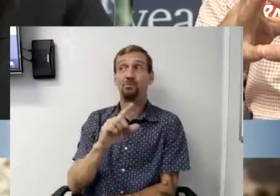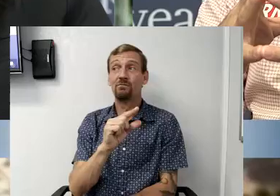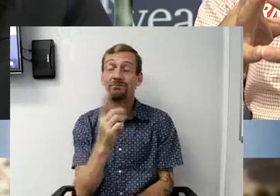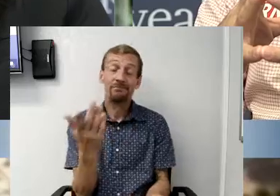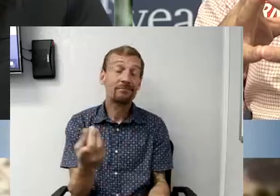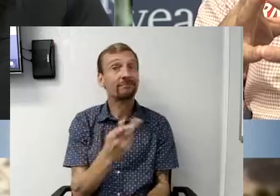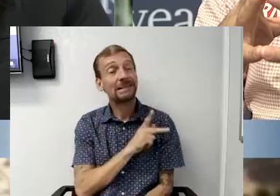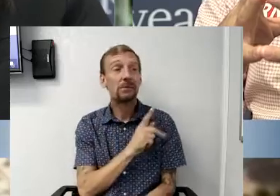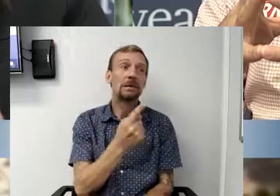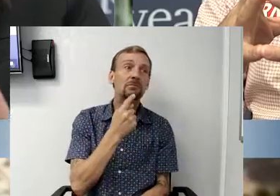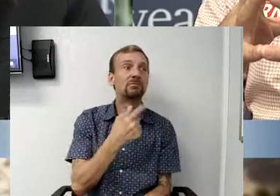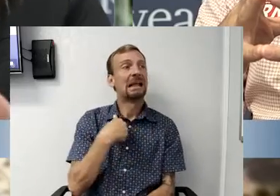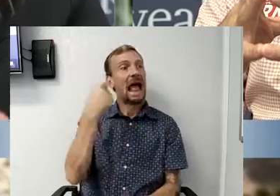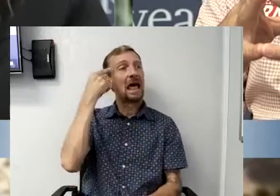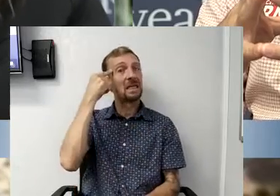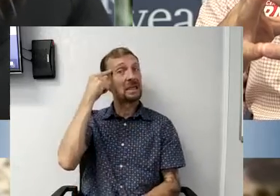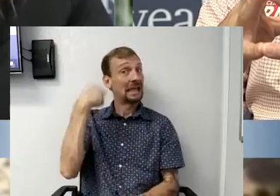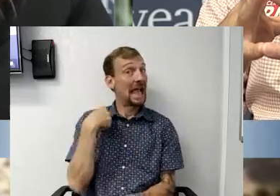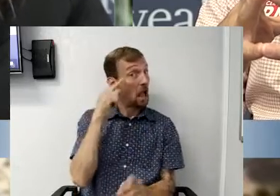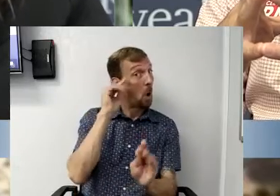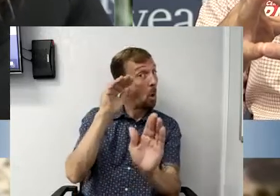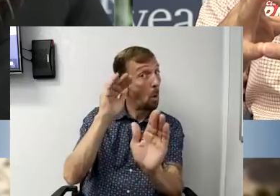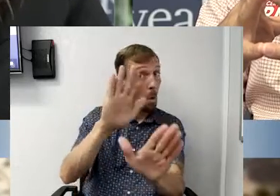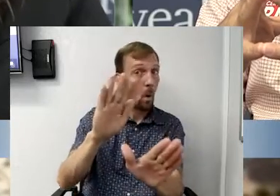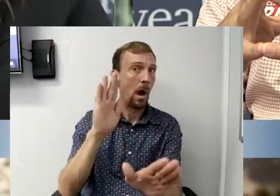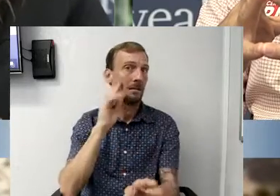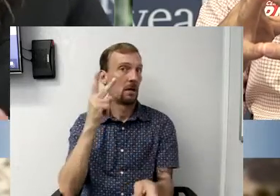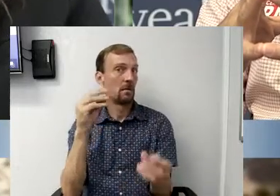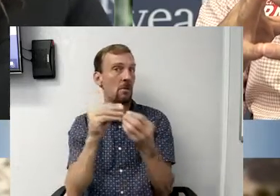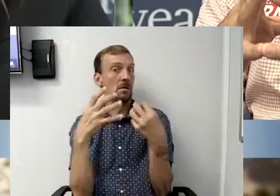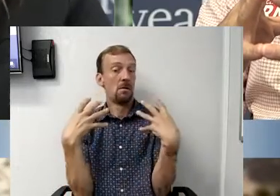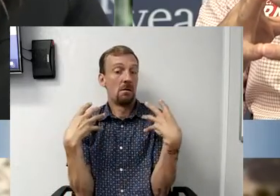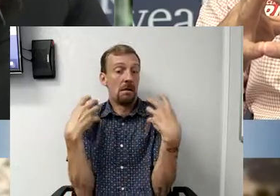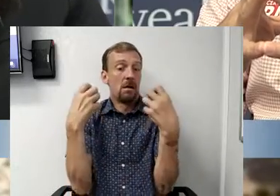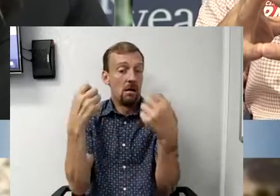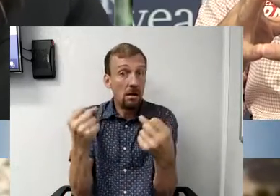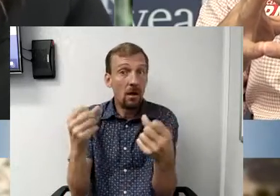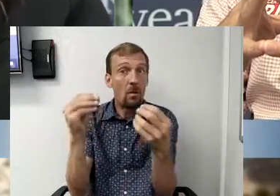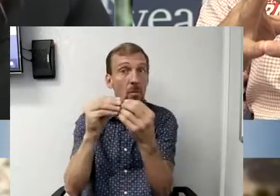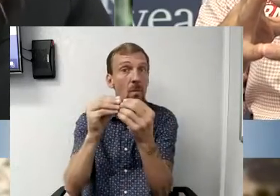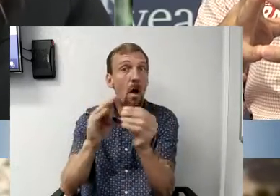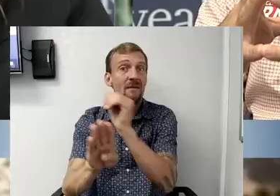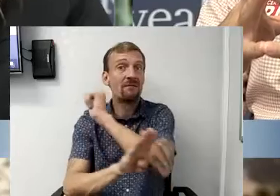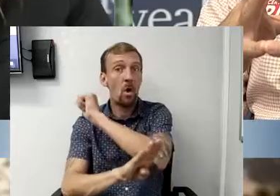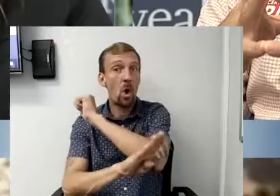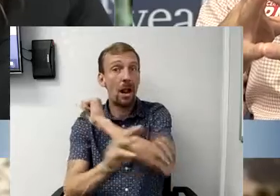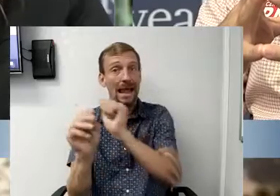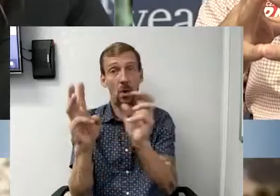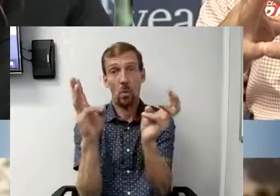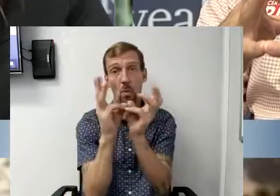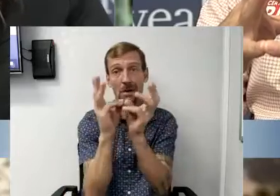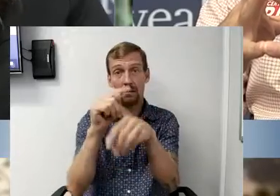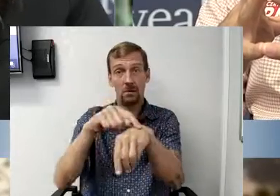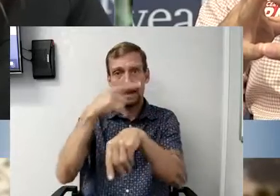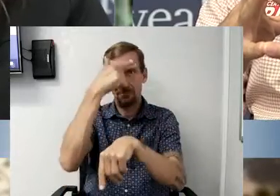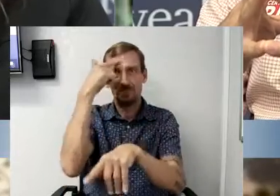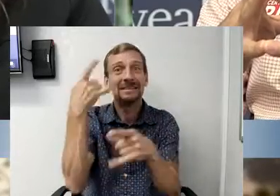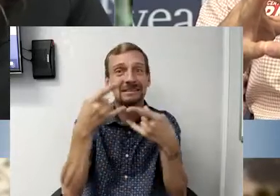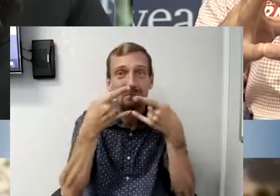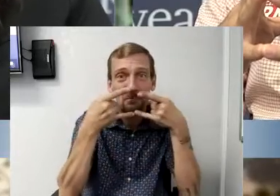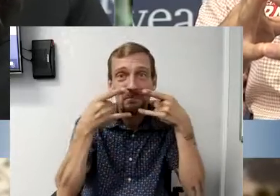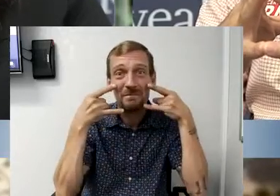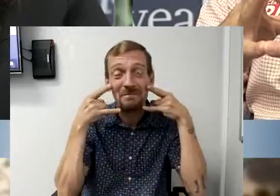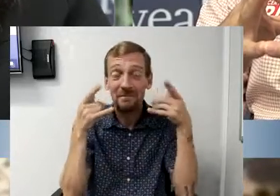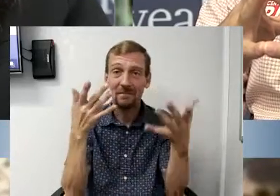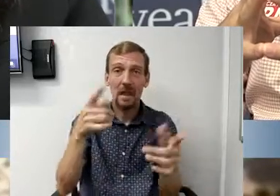some, boy, I'm really hopeful that we see a healthier fall and winter. You know, I can't say for sure that will